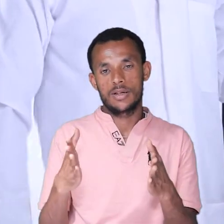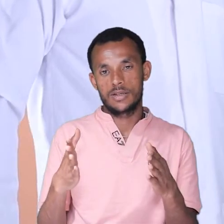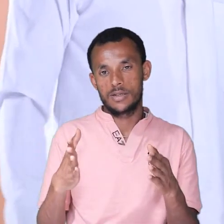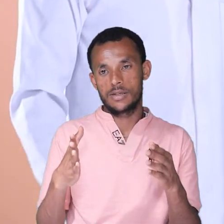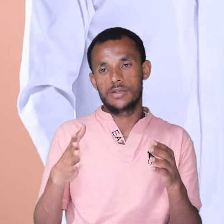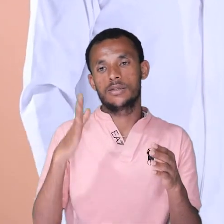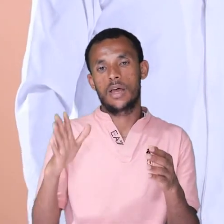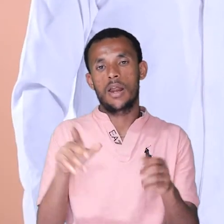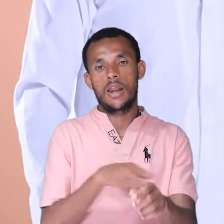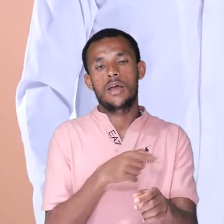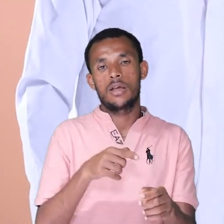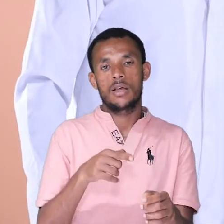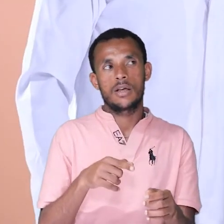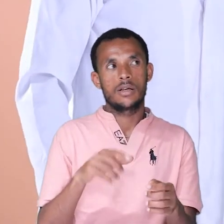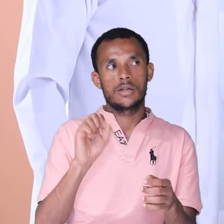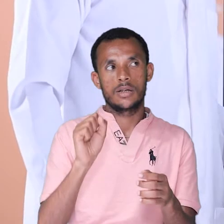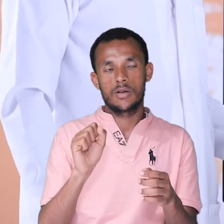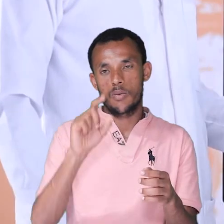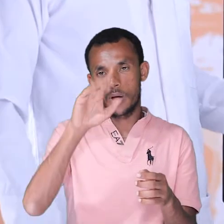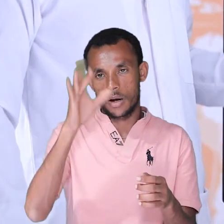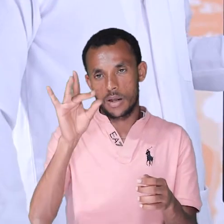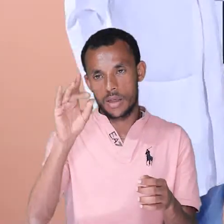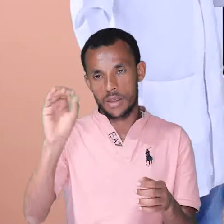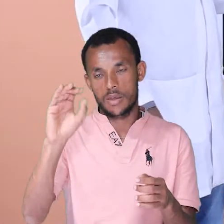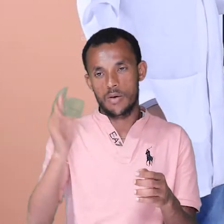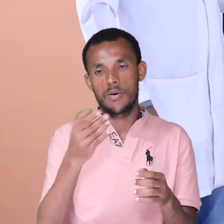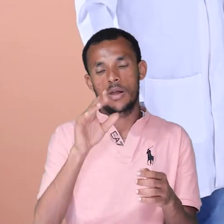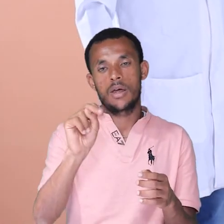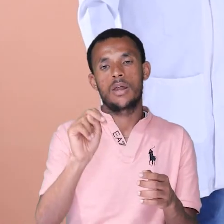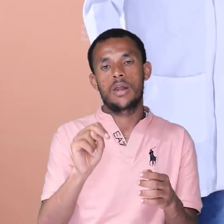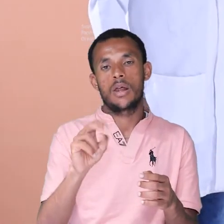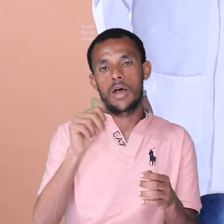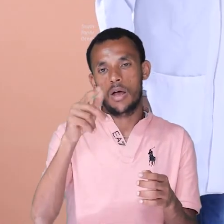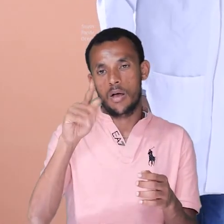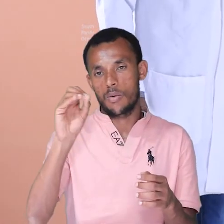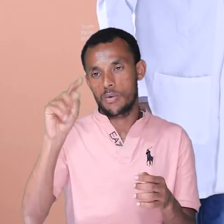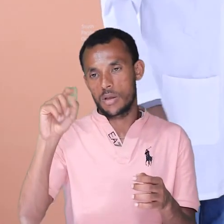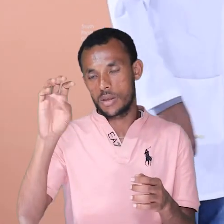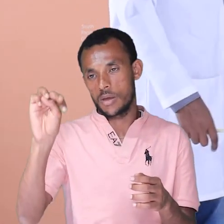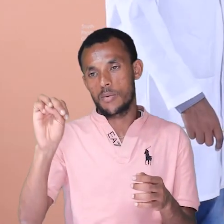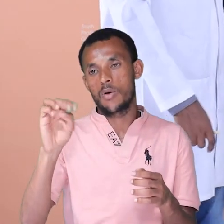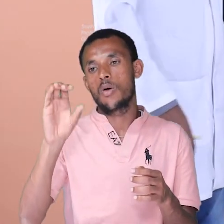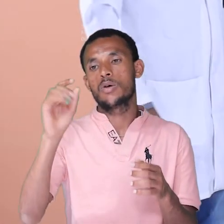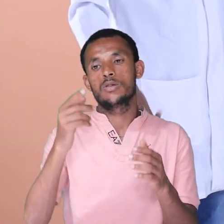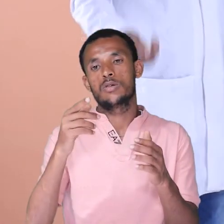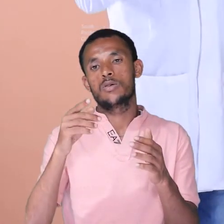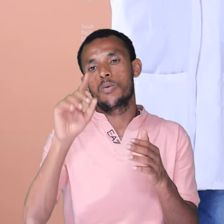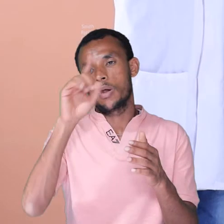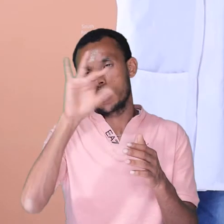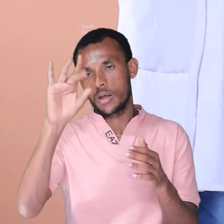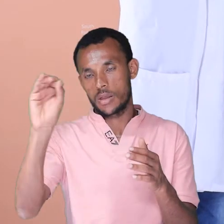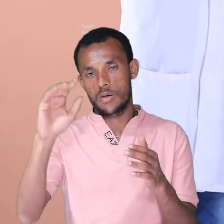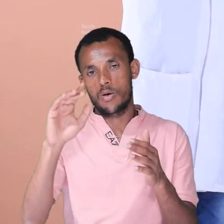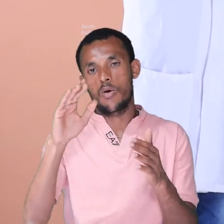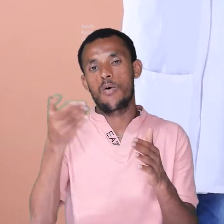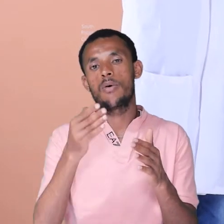r sine 180 degree over n. Apothem r cos 180 degree over n. Apothem mean